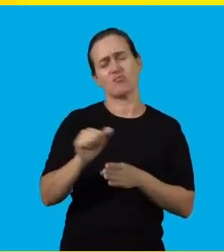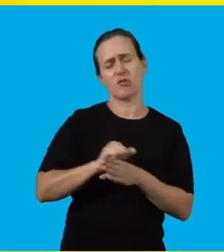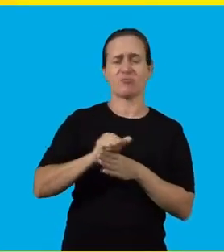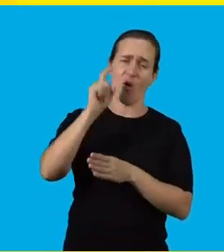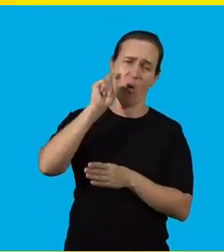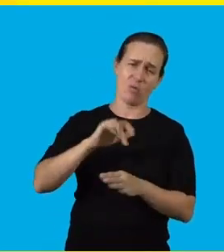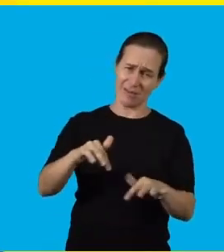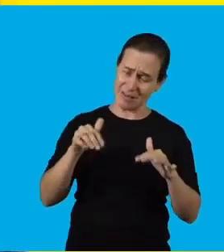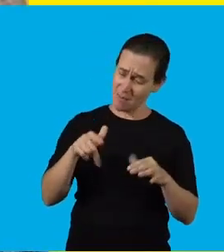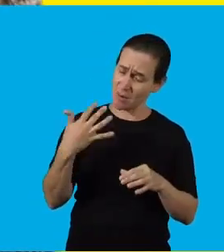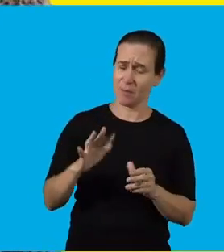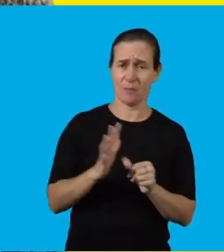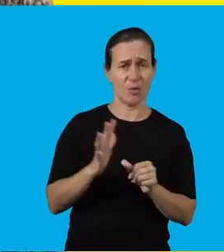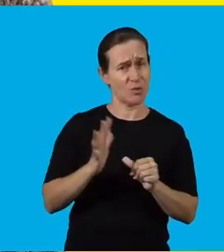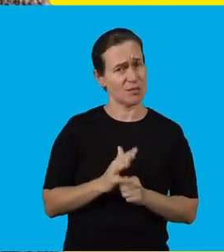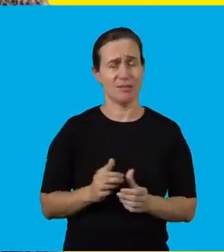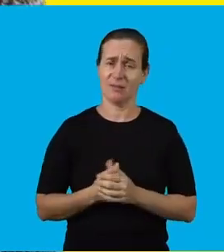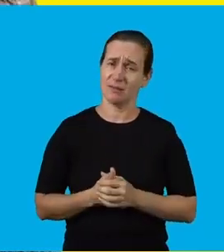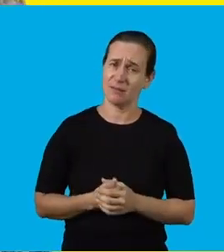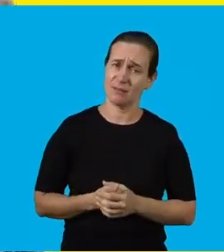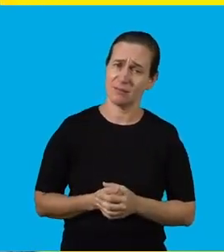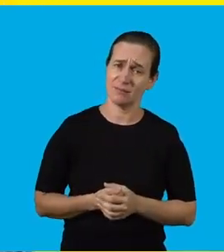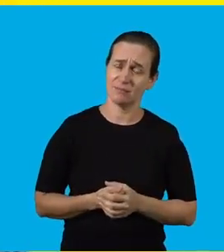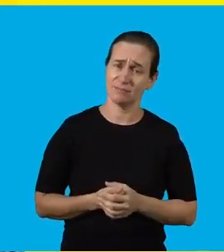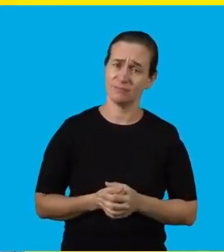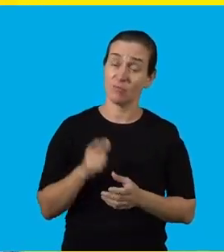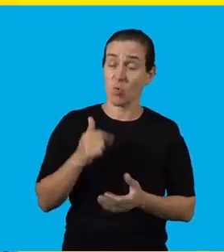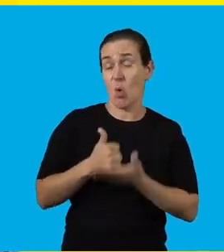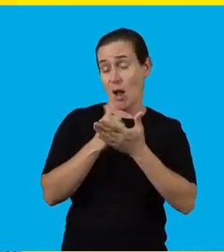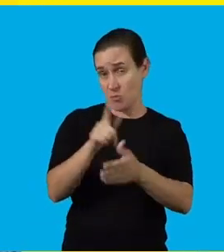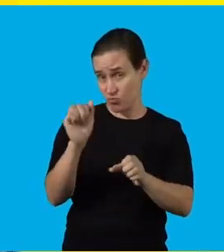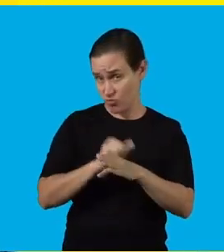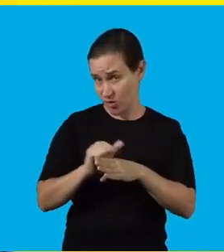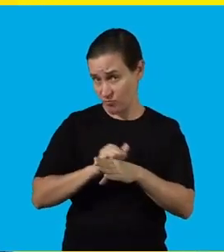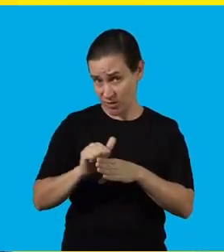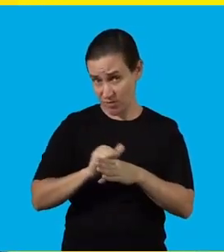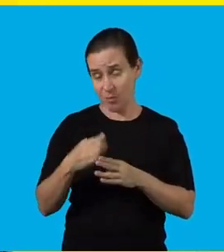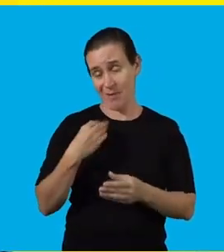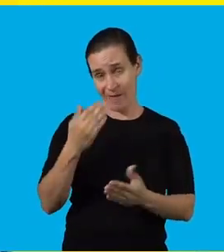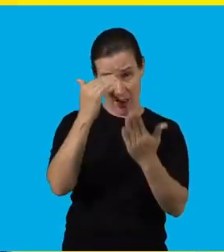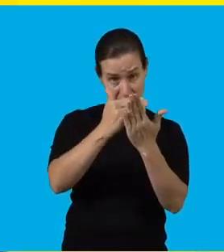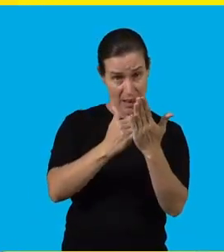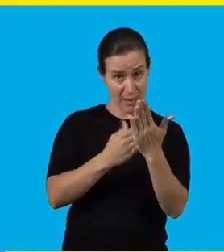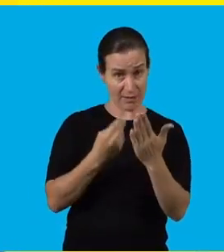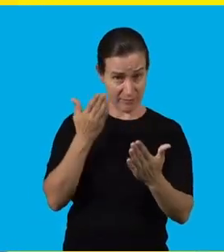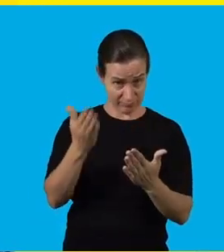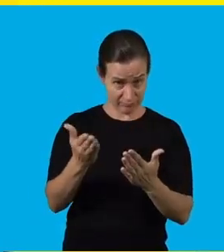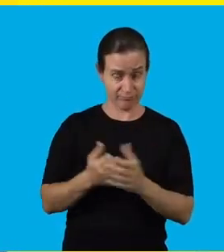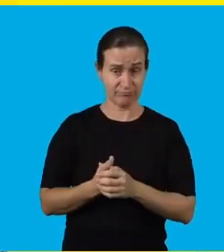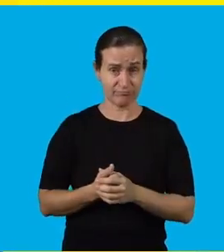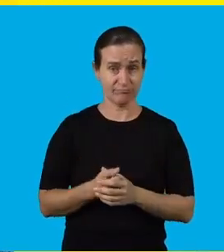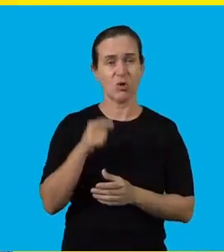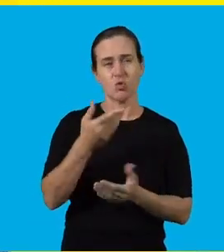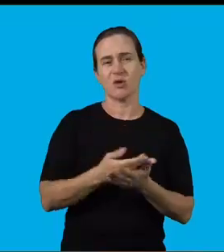exams is key, all right? I cannot stress that enough. And to help you to practice past exams, I've got a few questions on